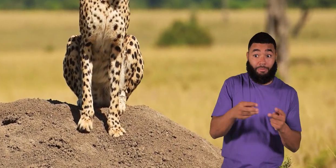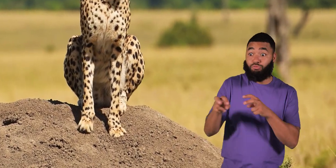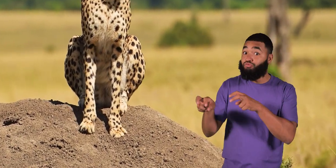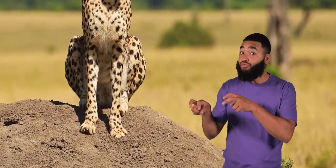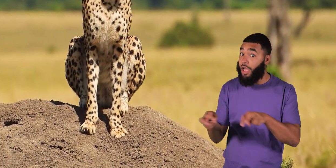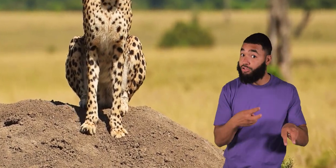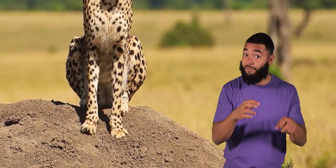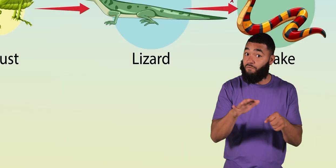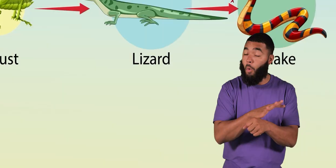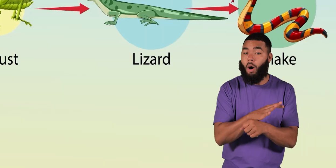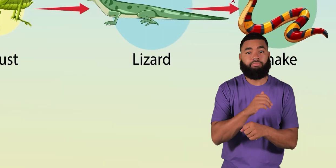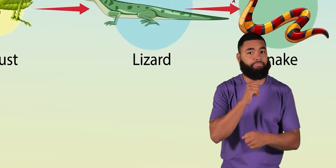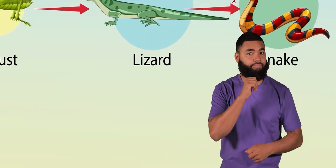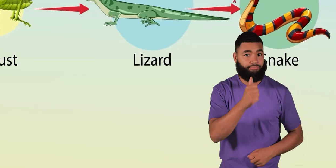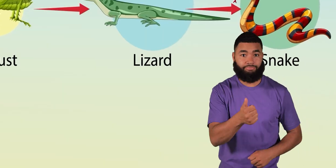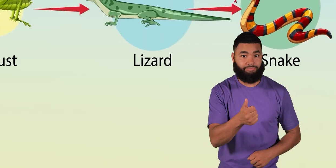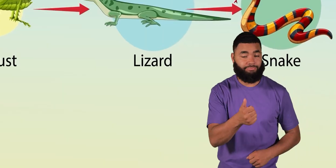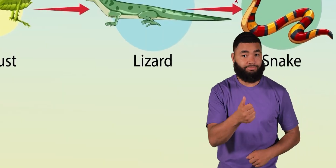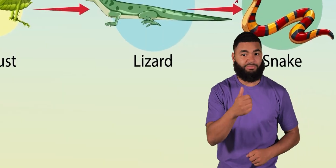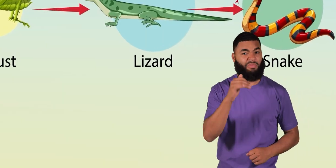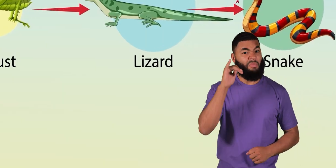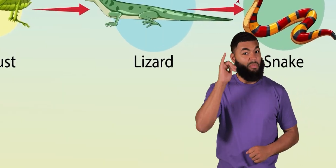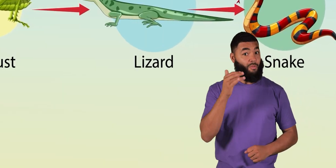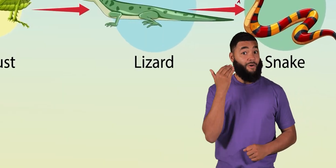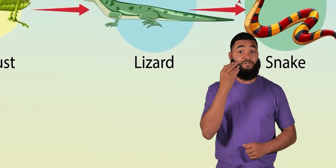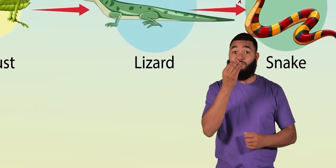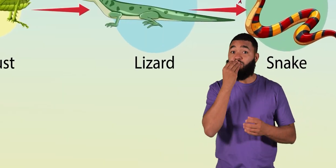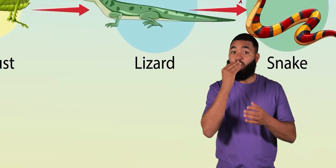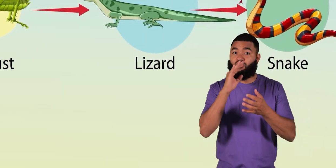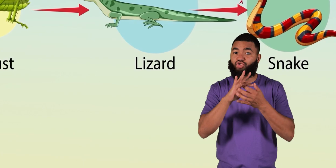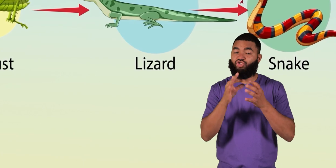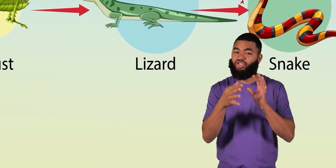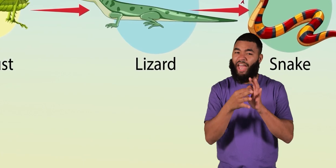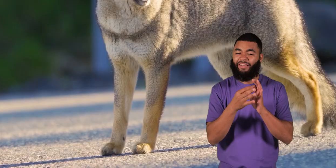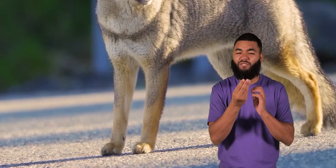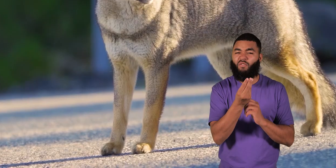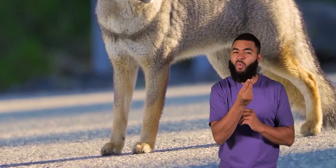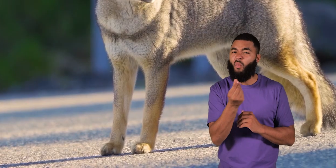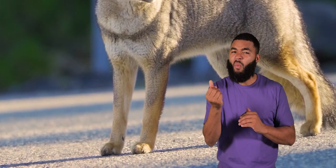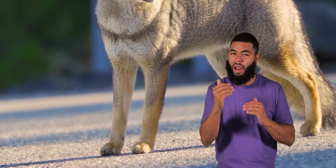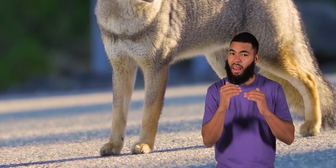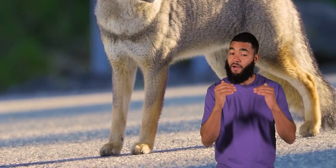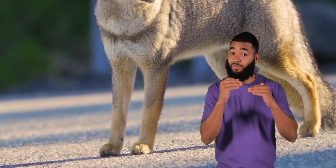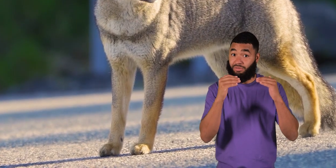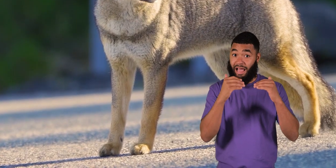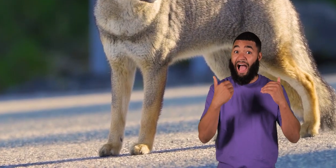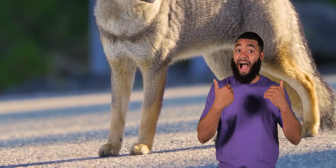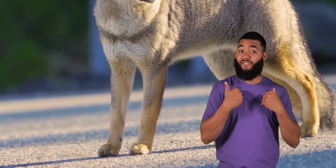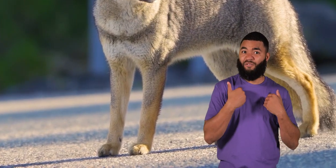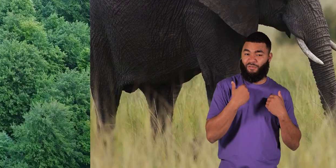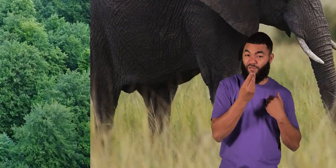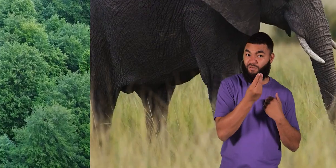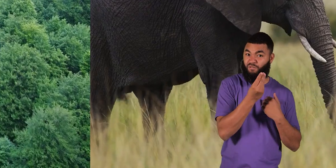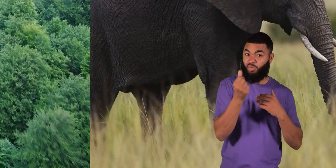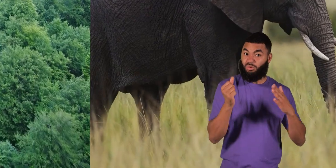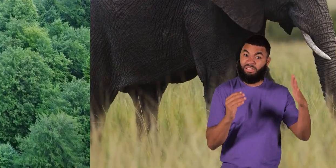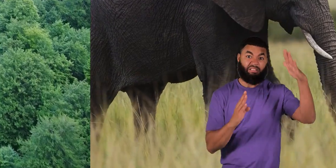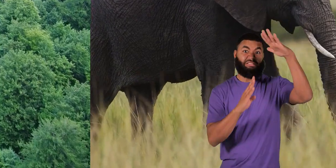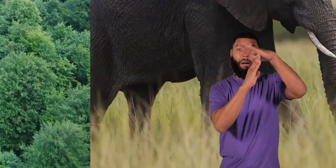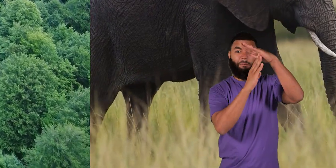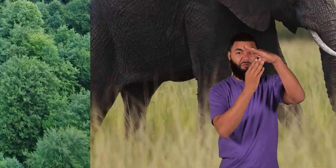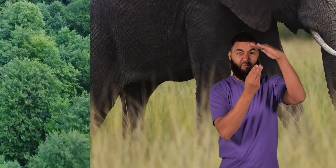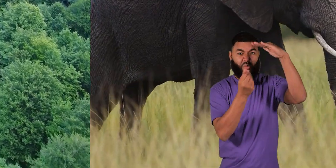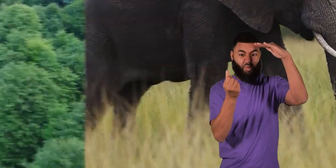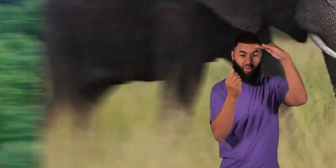energy is transferred. That is why food chains are usually only a few levels, and why there are fewer top predators than plants or